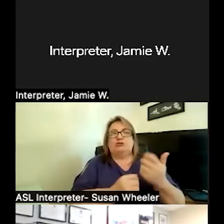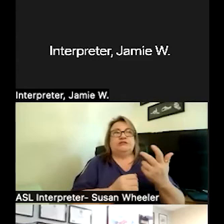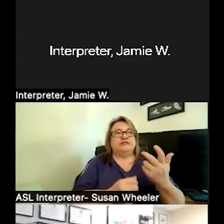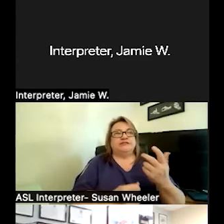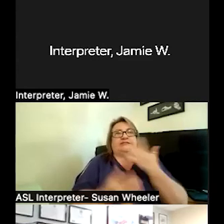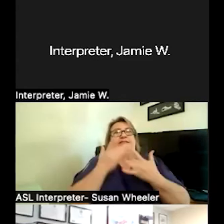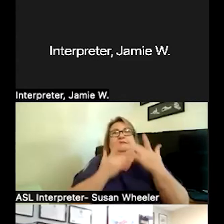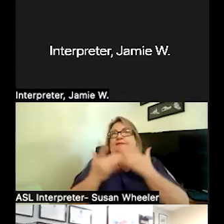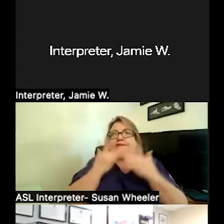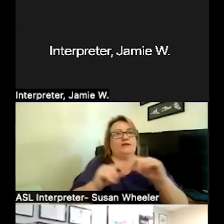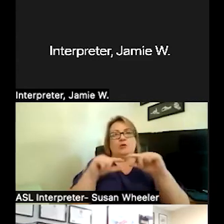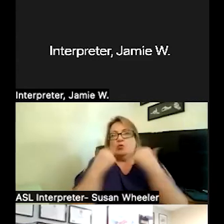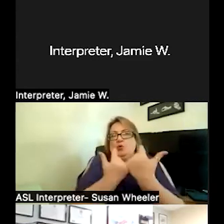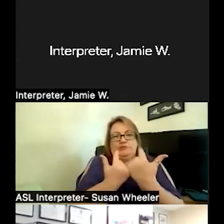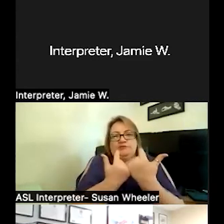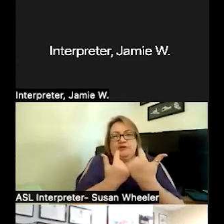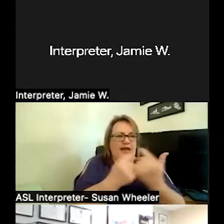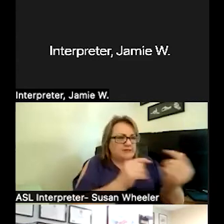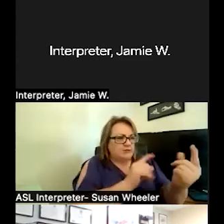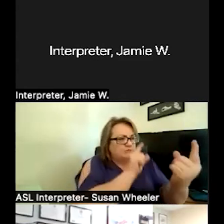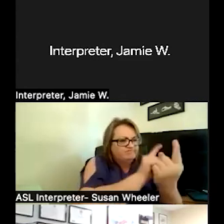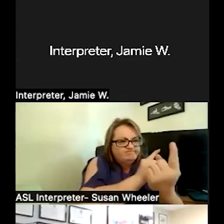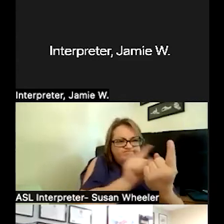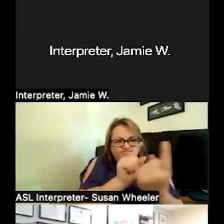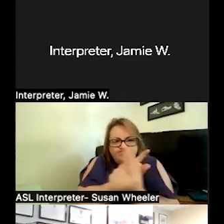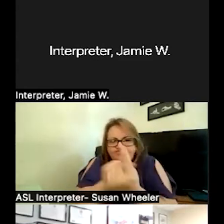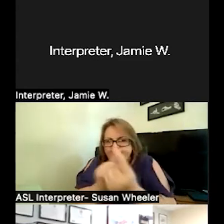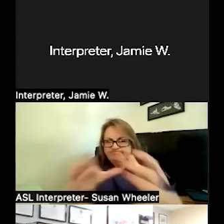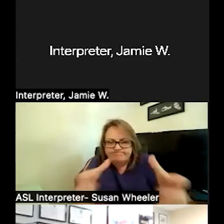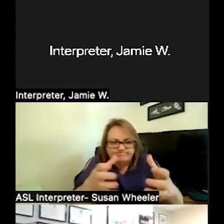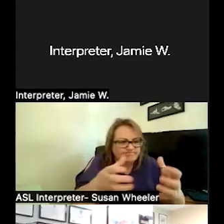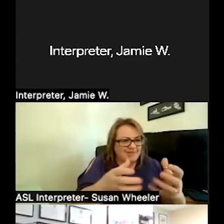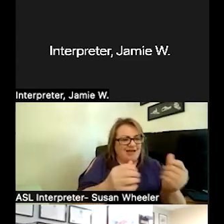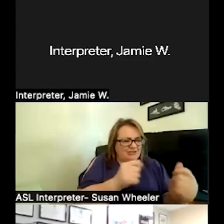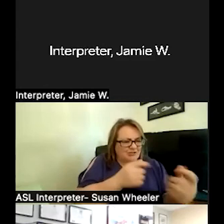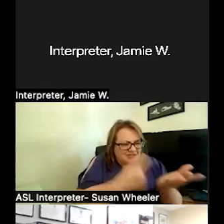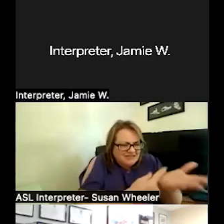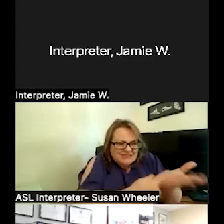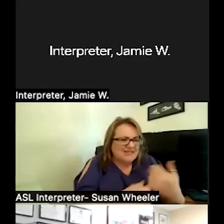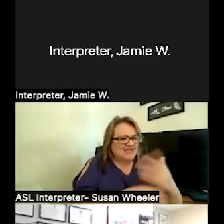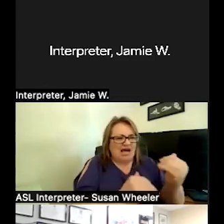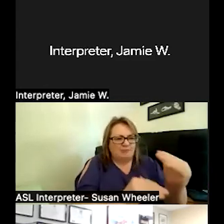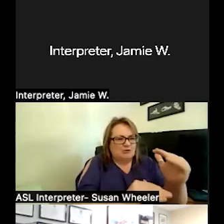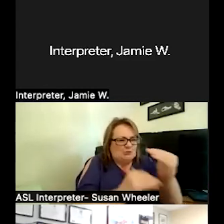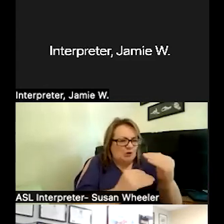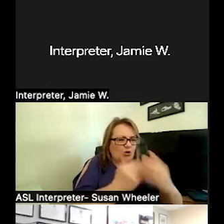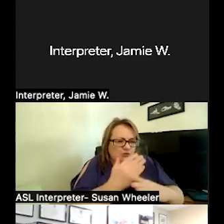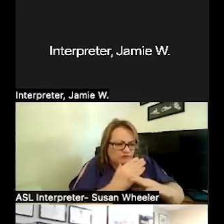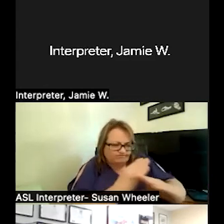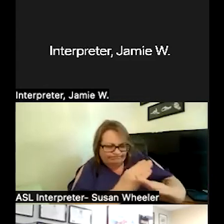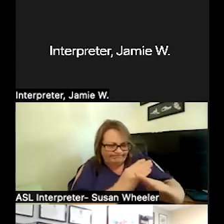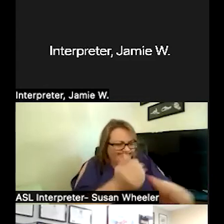representatives, and address everything we can to help minimize or to mitigate